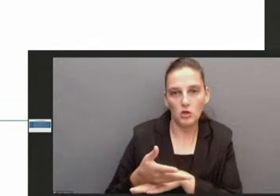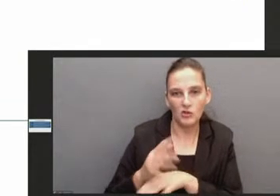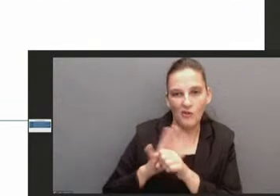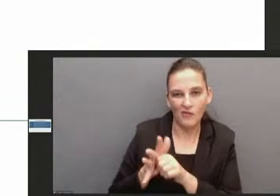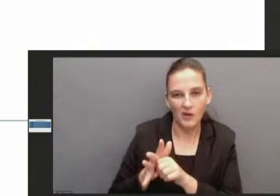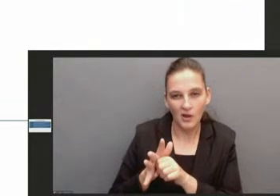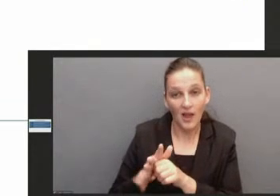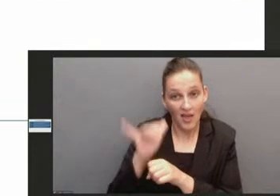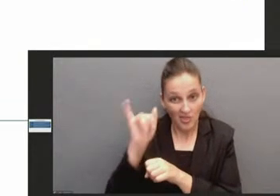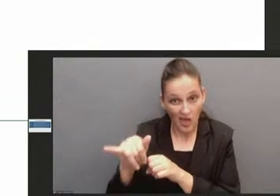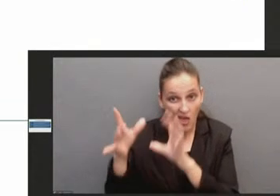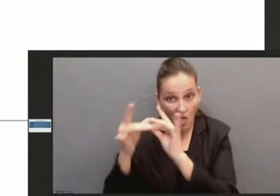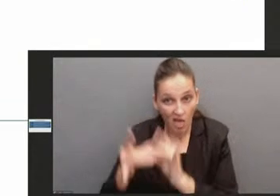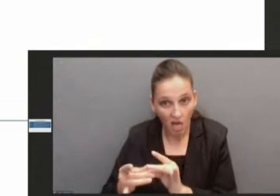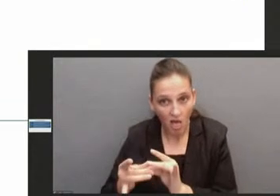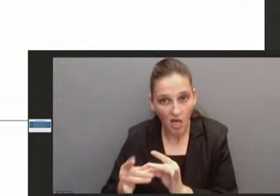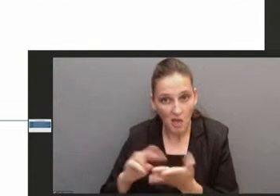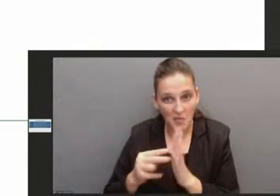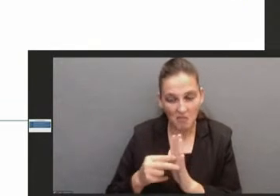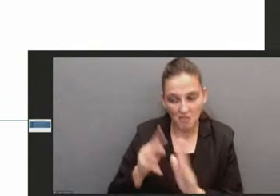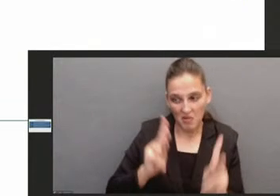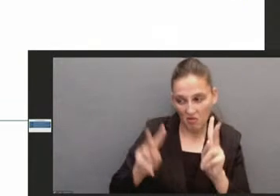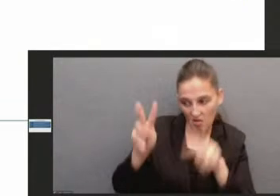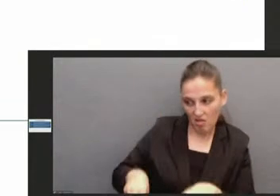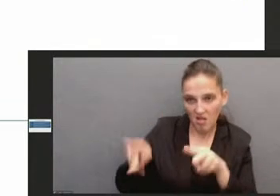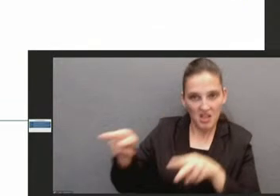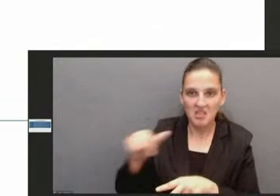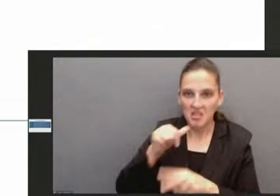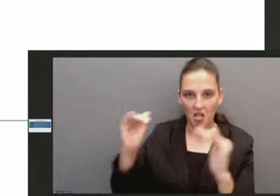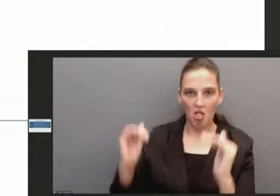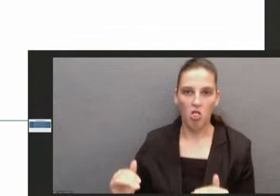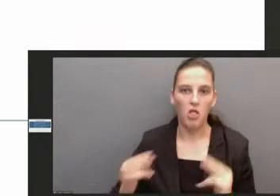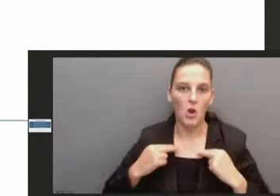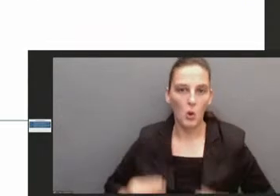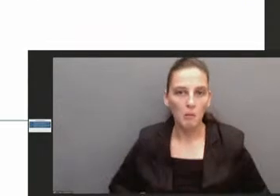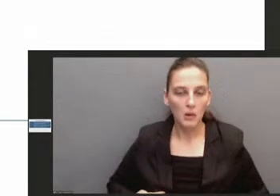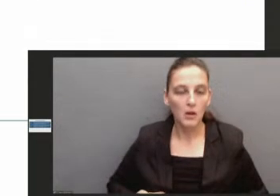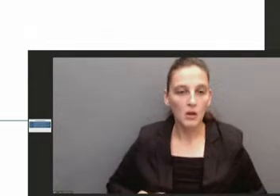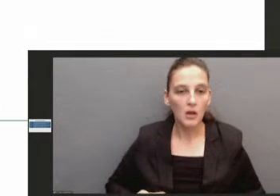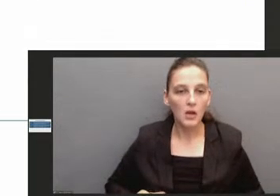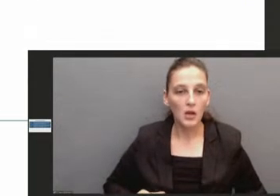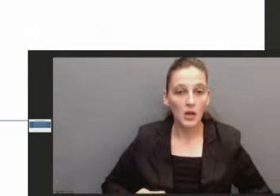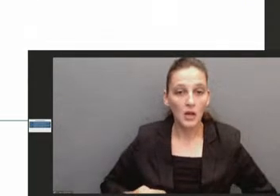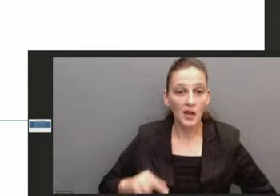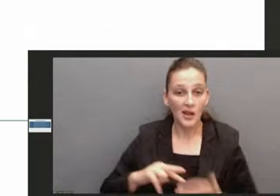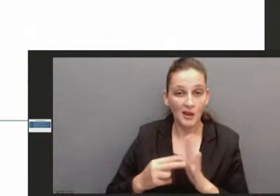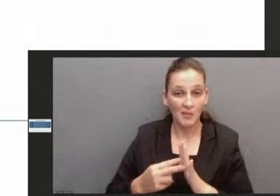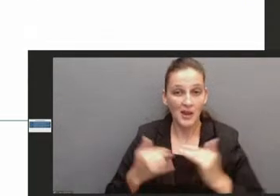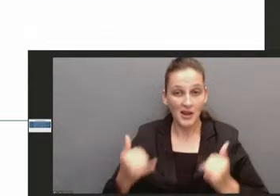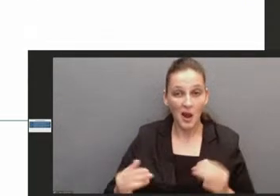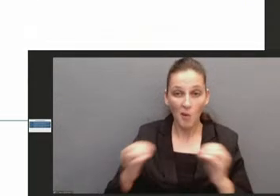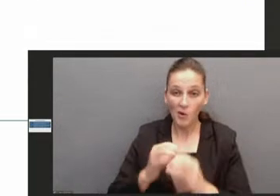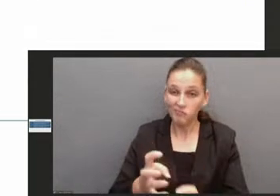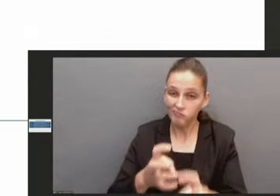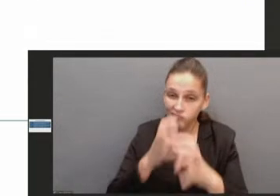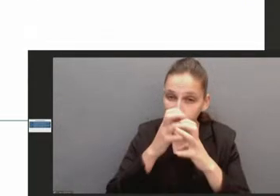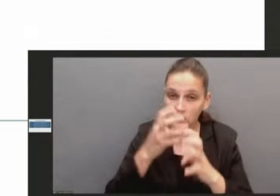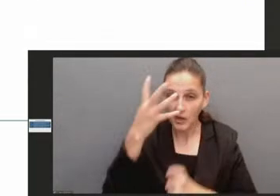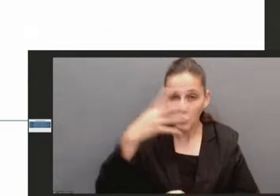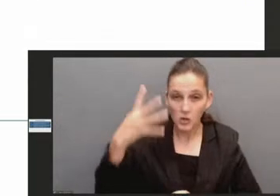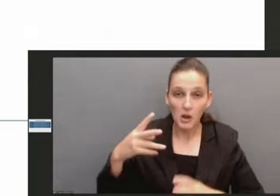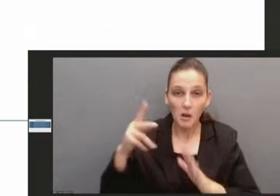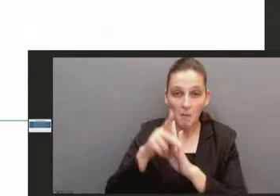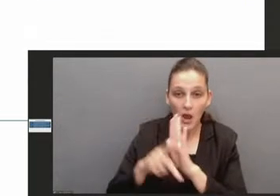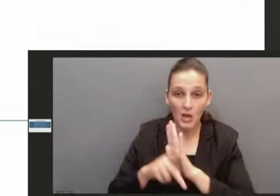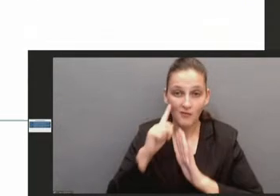has led to their dehumanization and has actually contributed to more restrictive immigration policies at the state